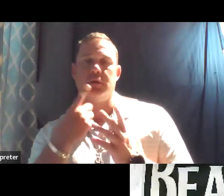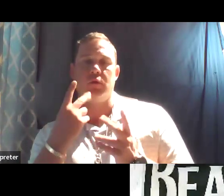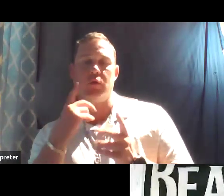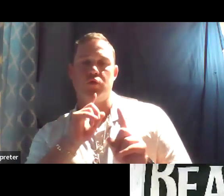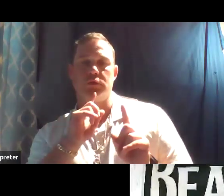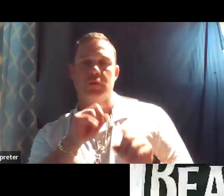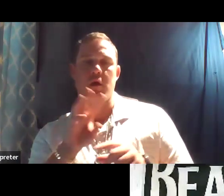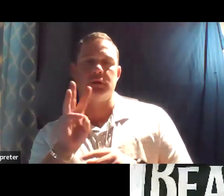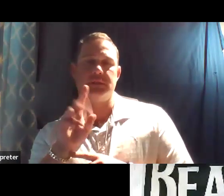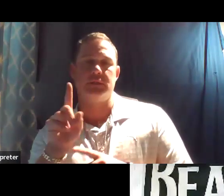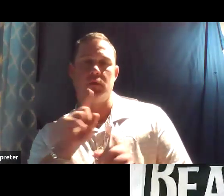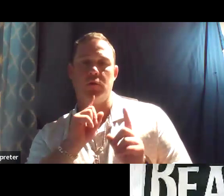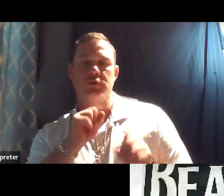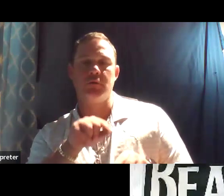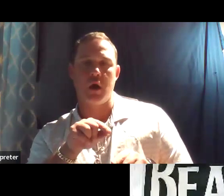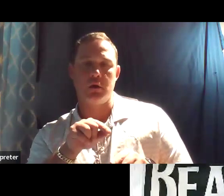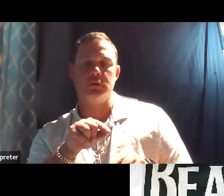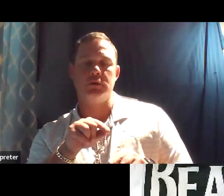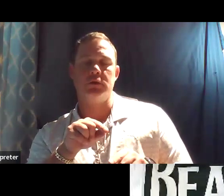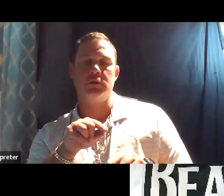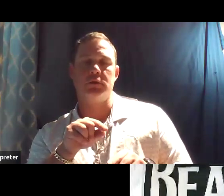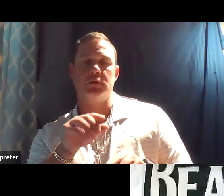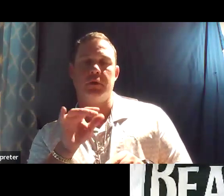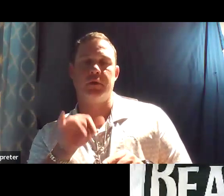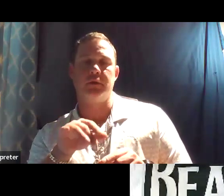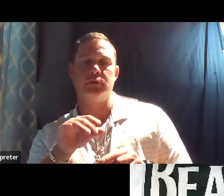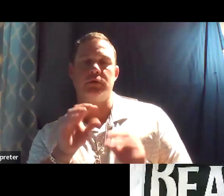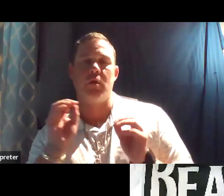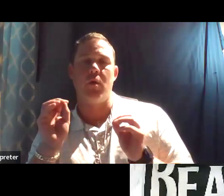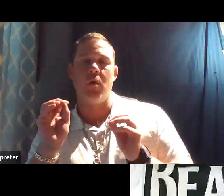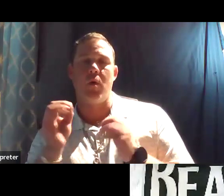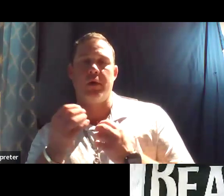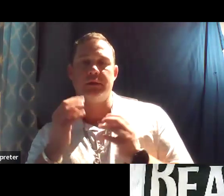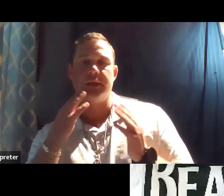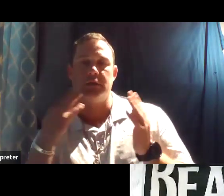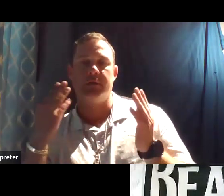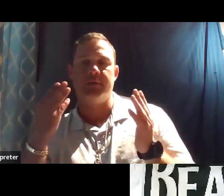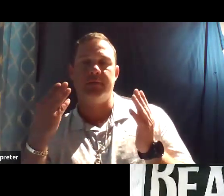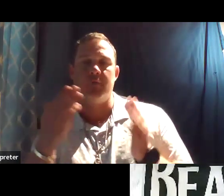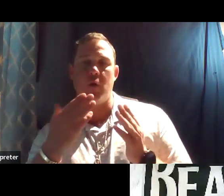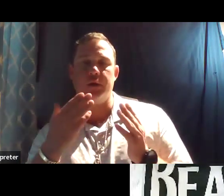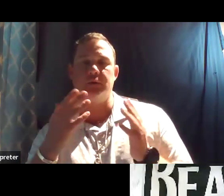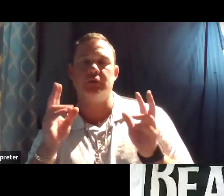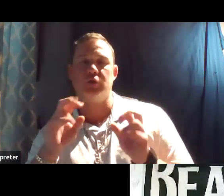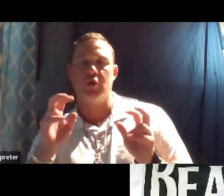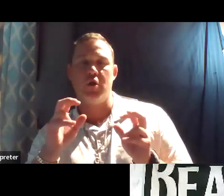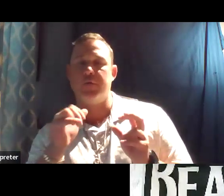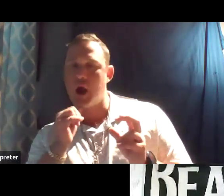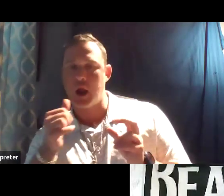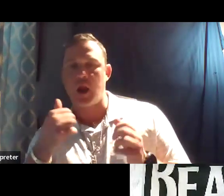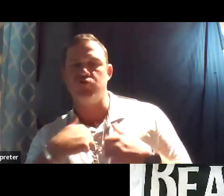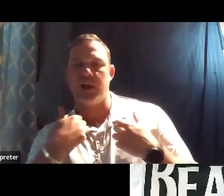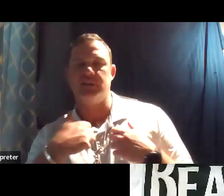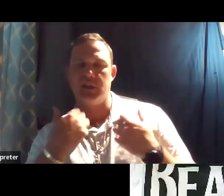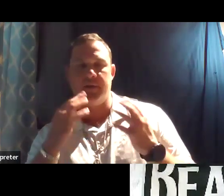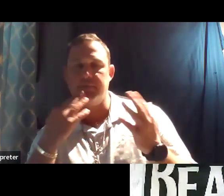were 61 responses, and this again was an organization-focused survey, not a resident-focused